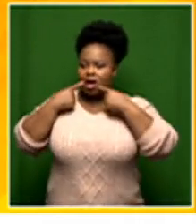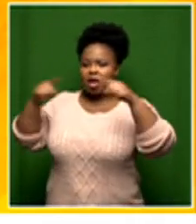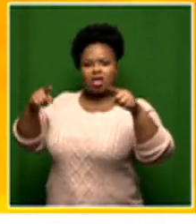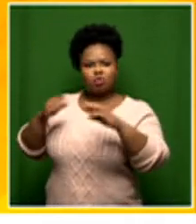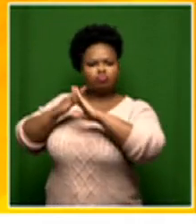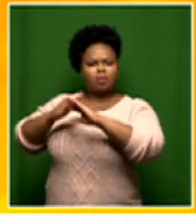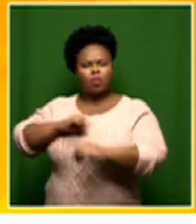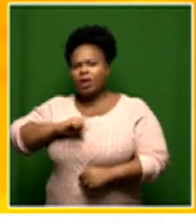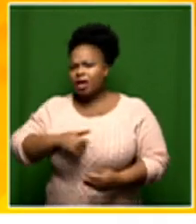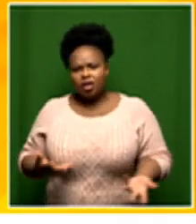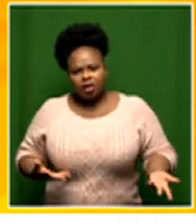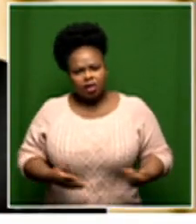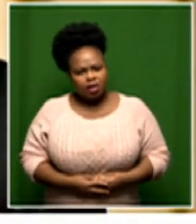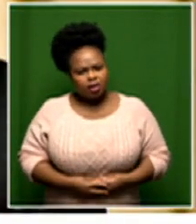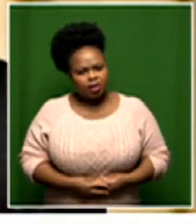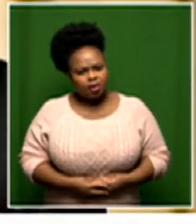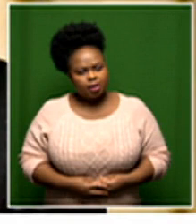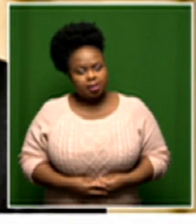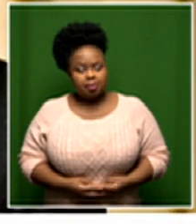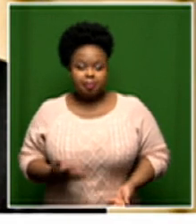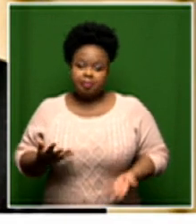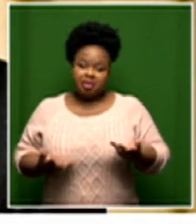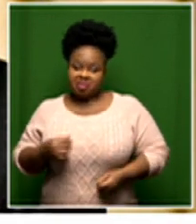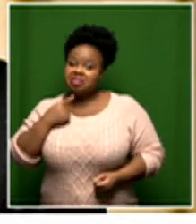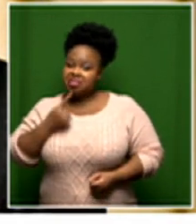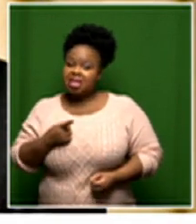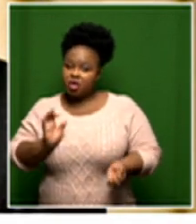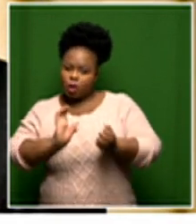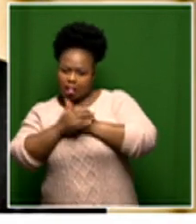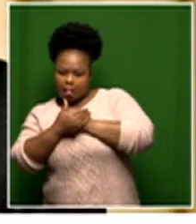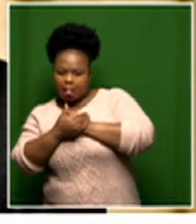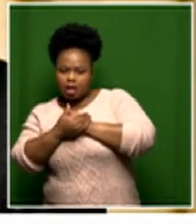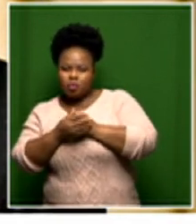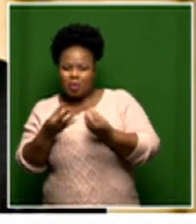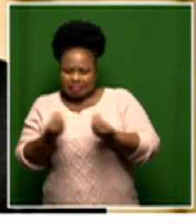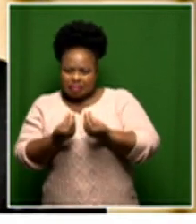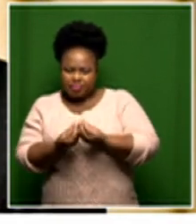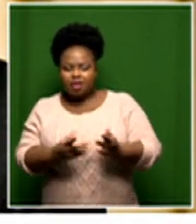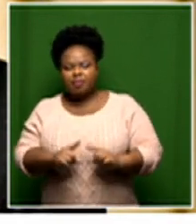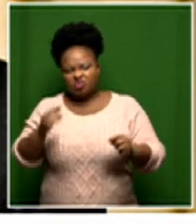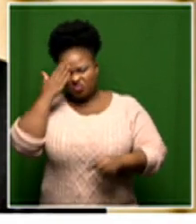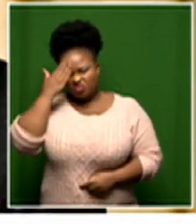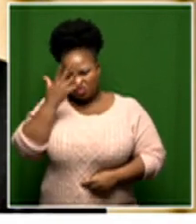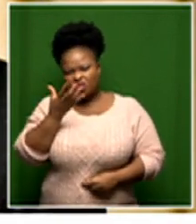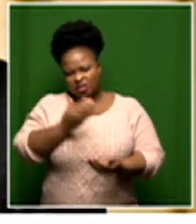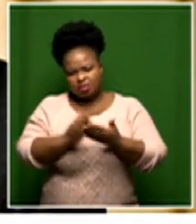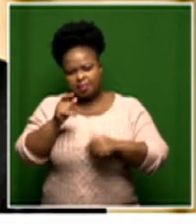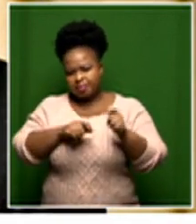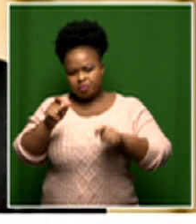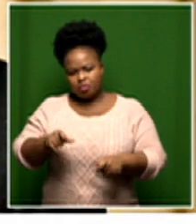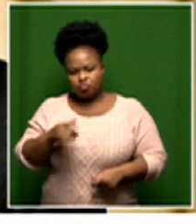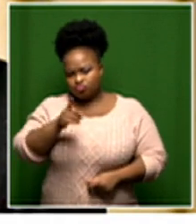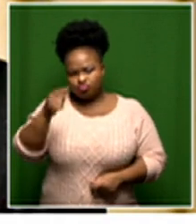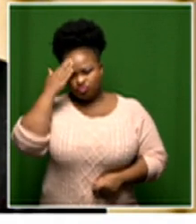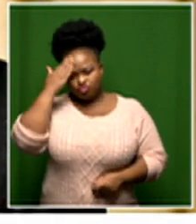public? Well, they could say it's hogwash. There are people who have got